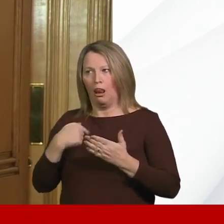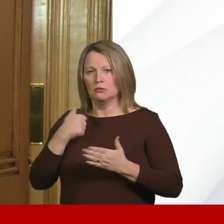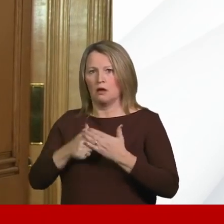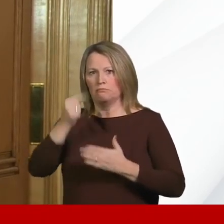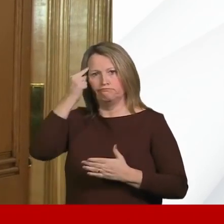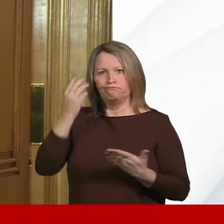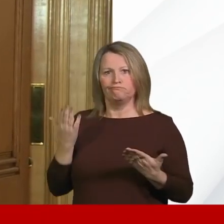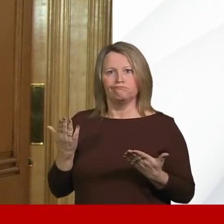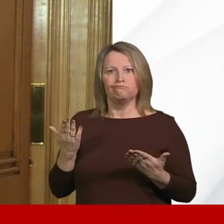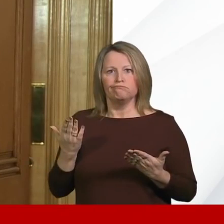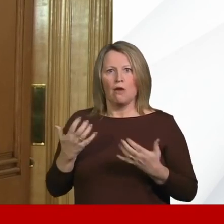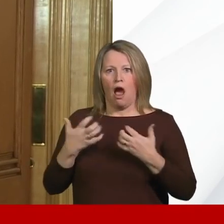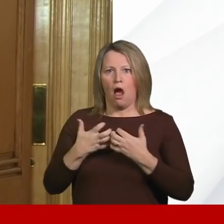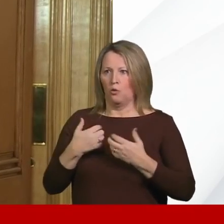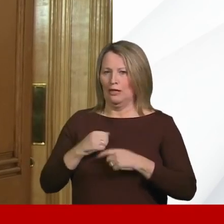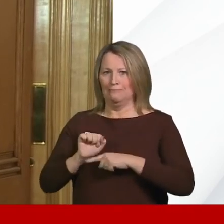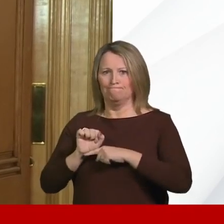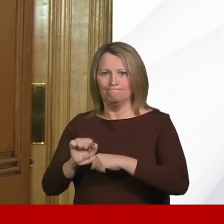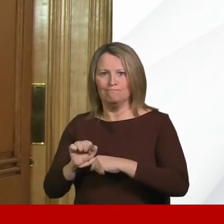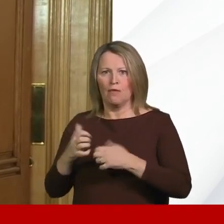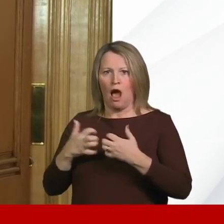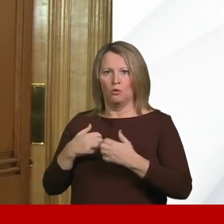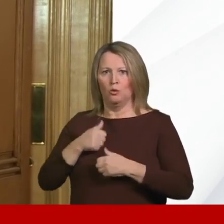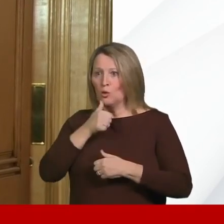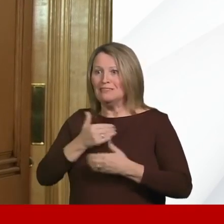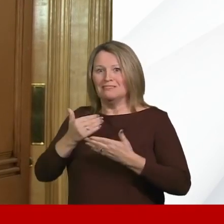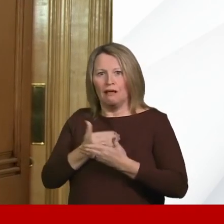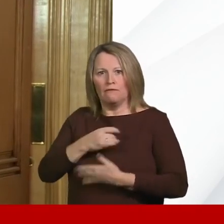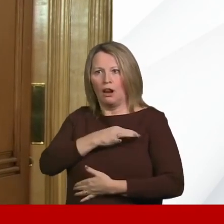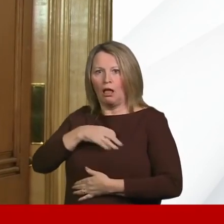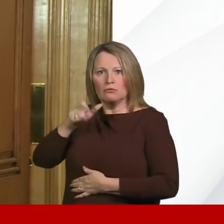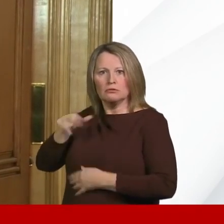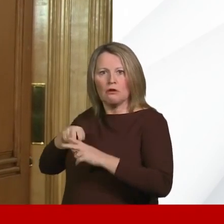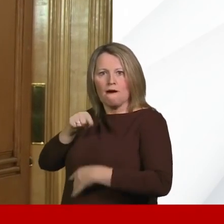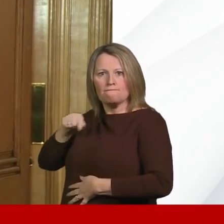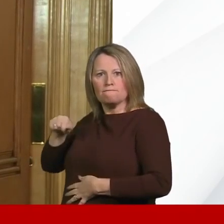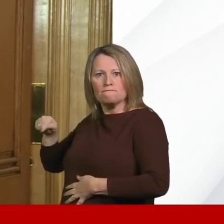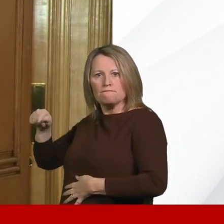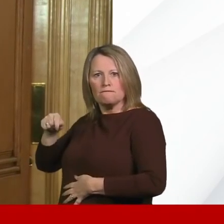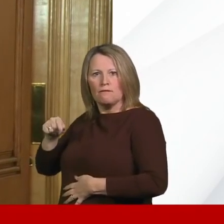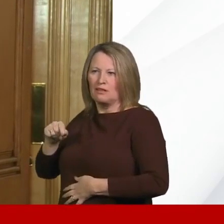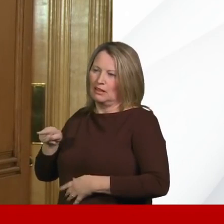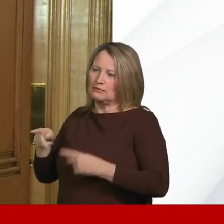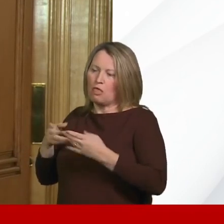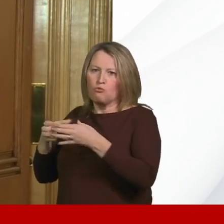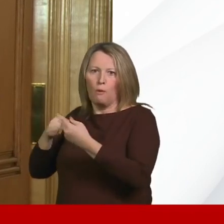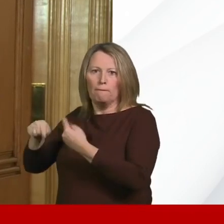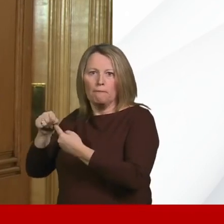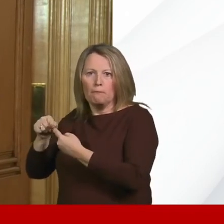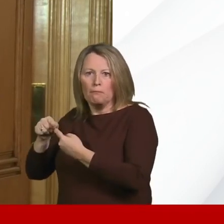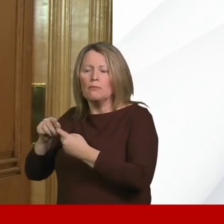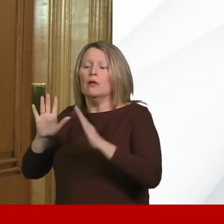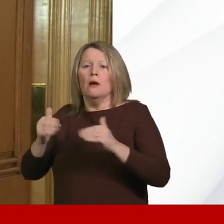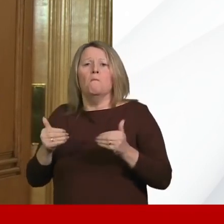forward, we will be very much have an ambition to have some sort of home-based test for the very reason which has been described here, which